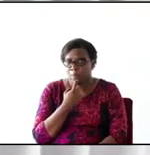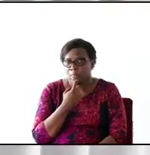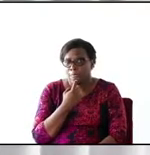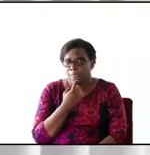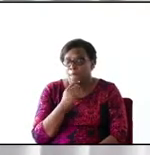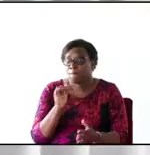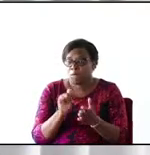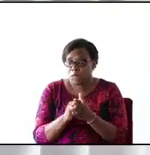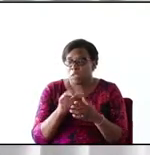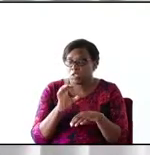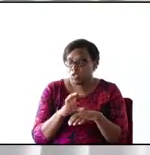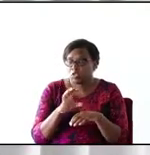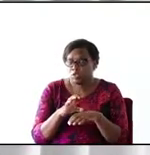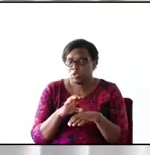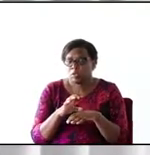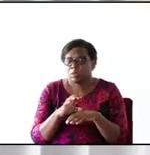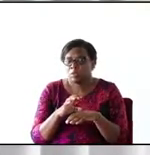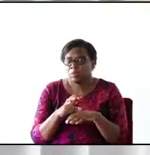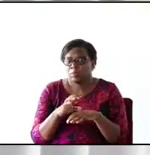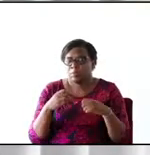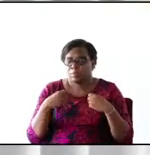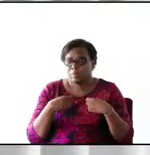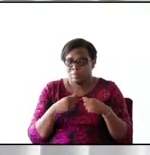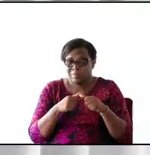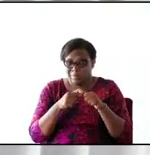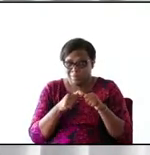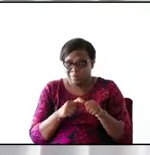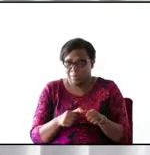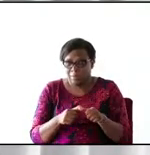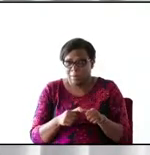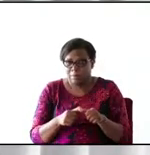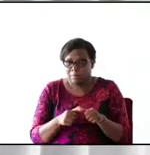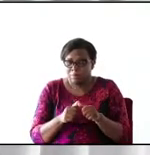that church has remained